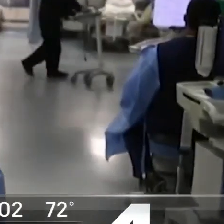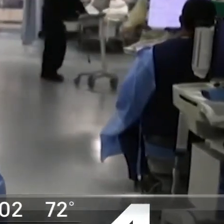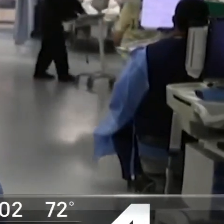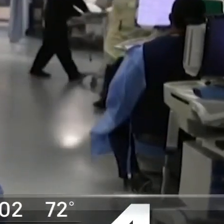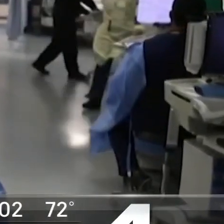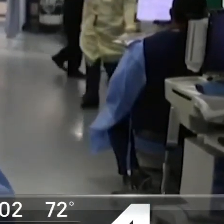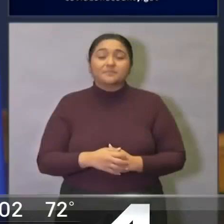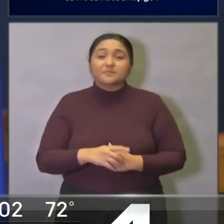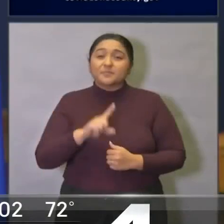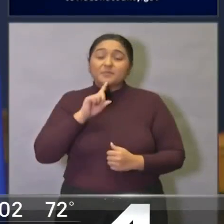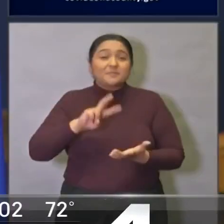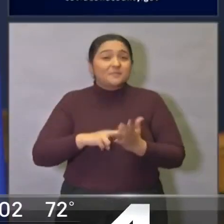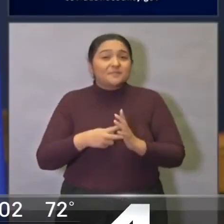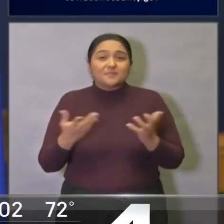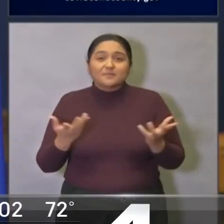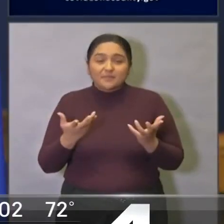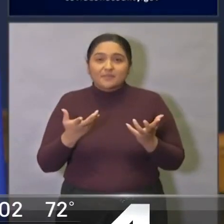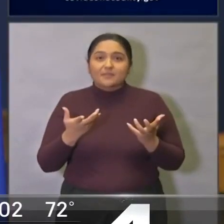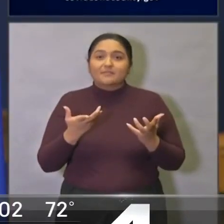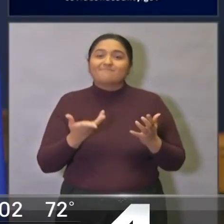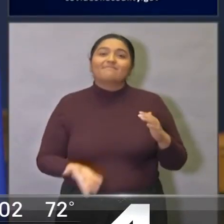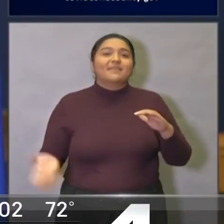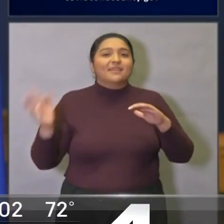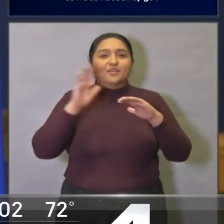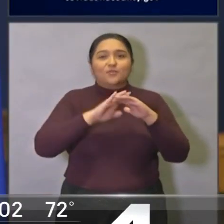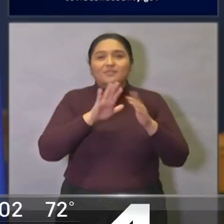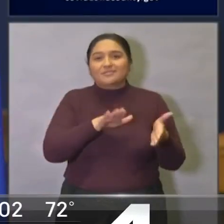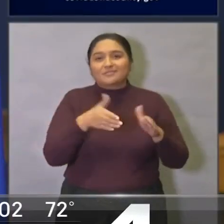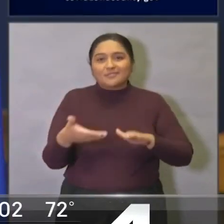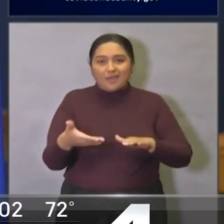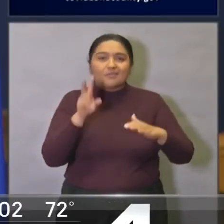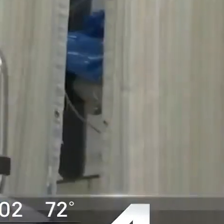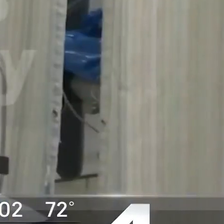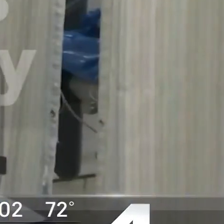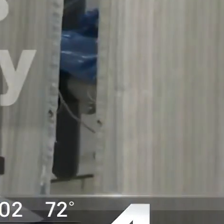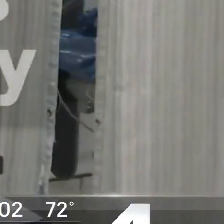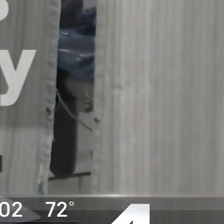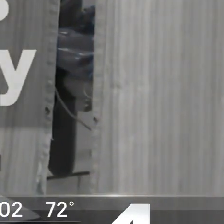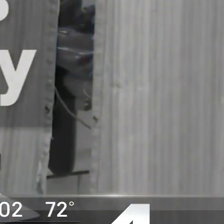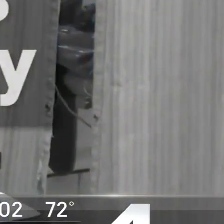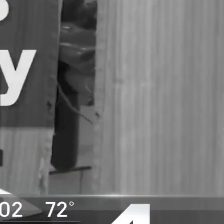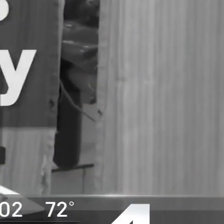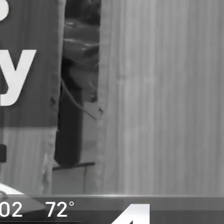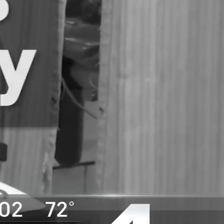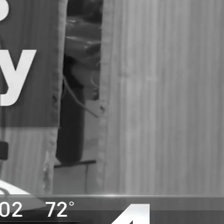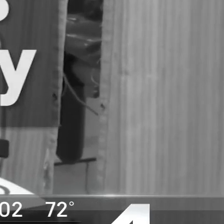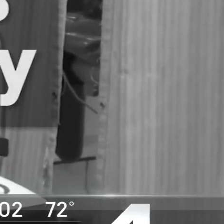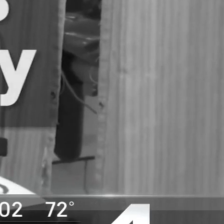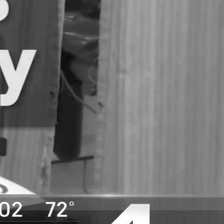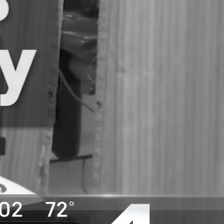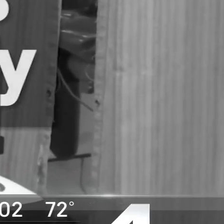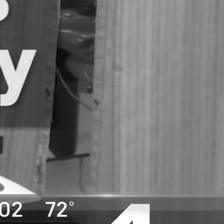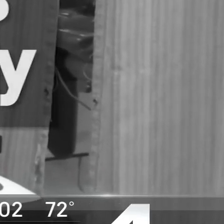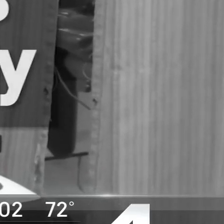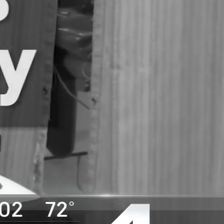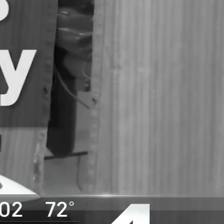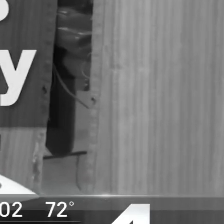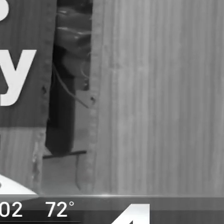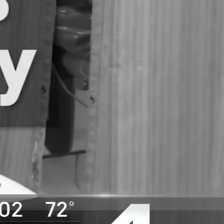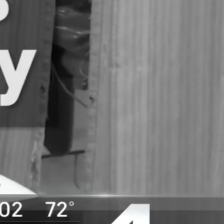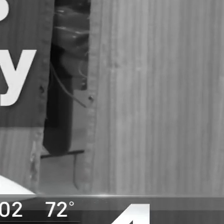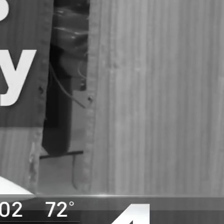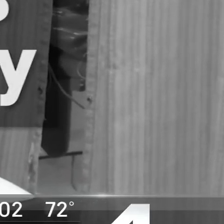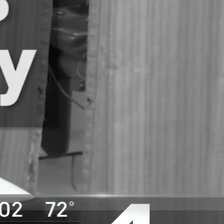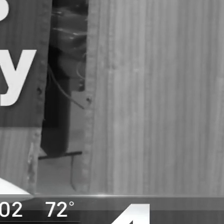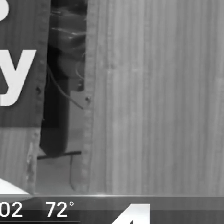of this means that we will have an increase in deaths in the days and weeks to come. 168 deaths the past day.